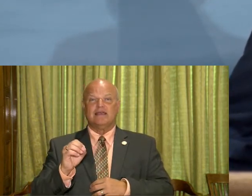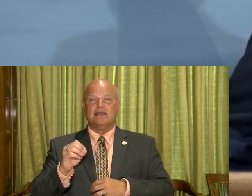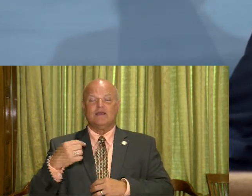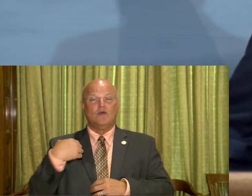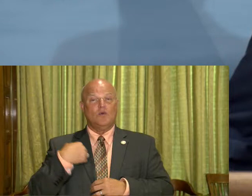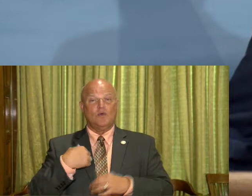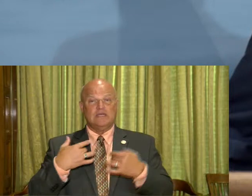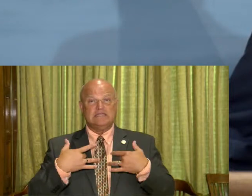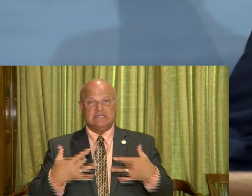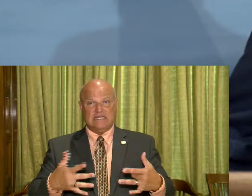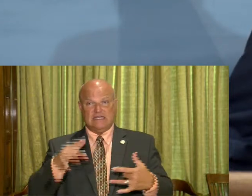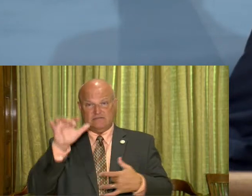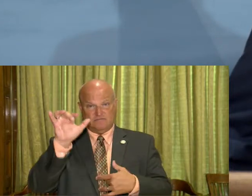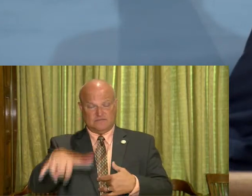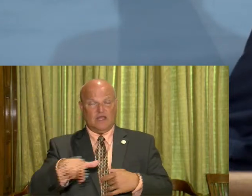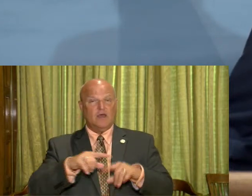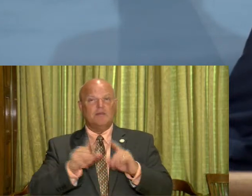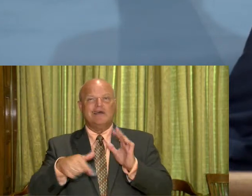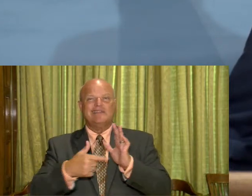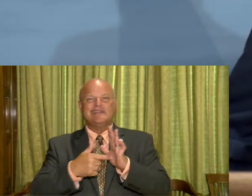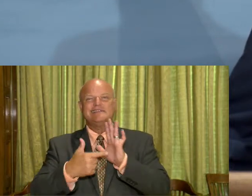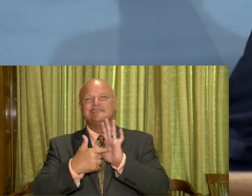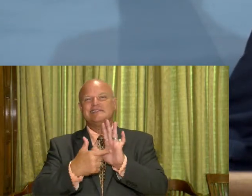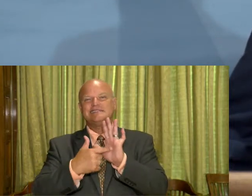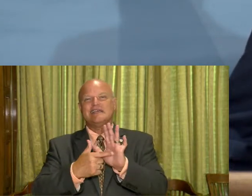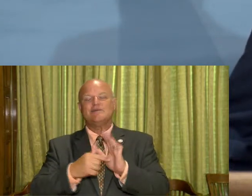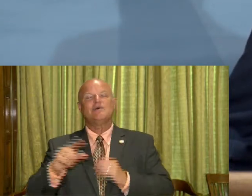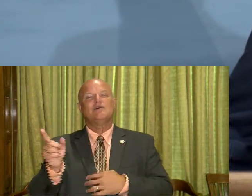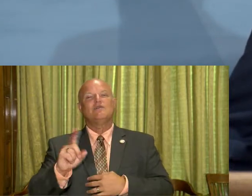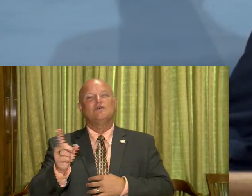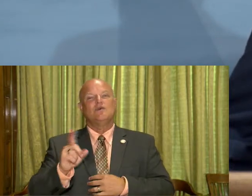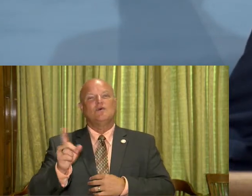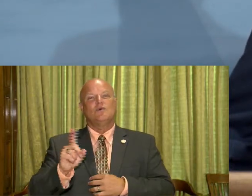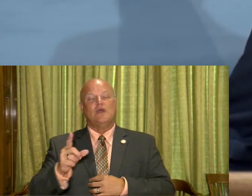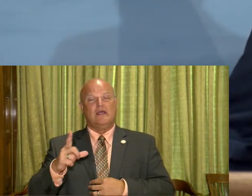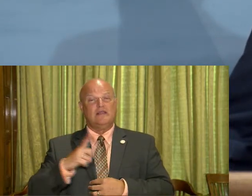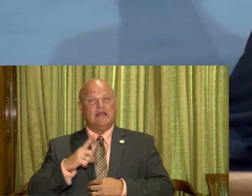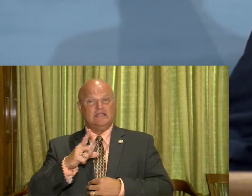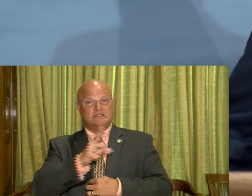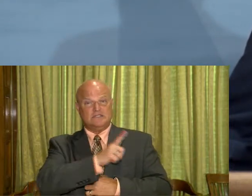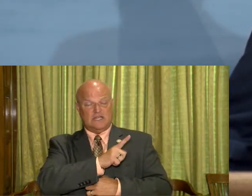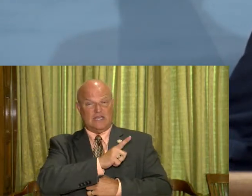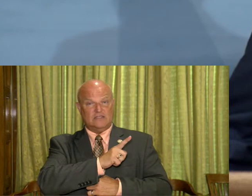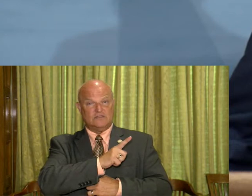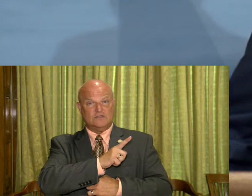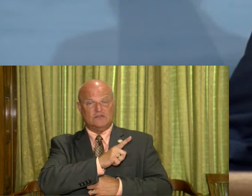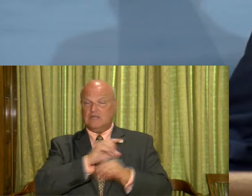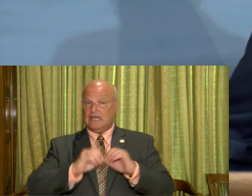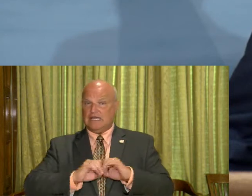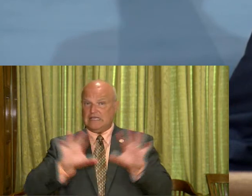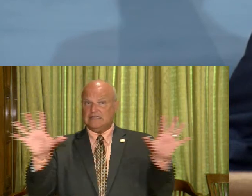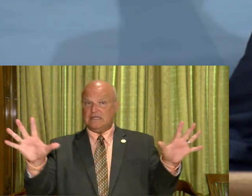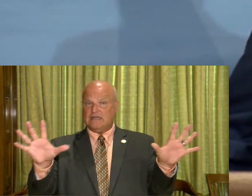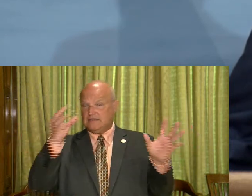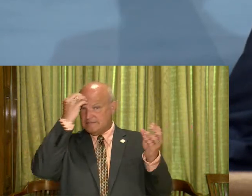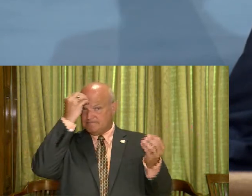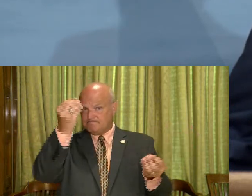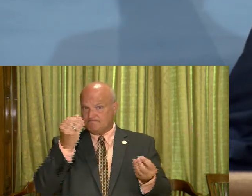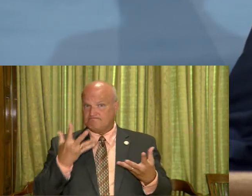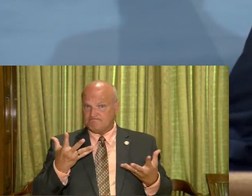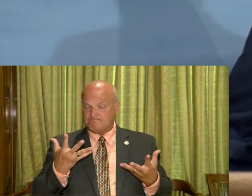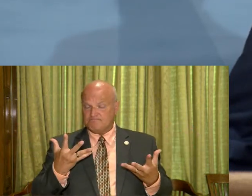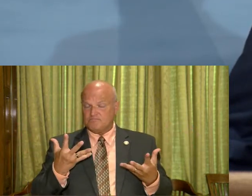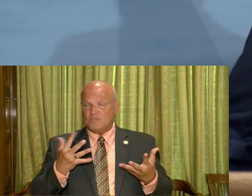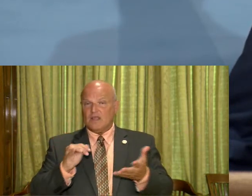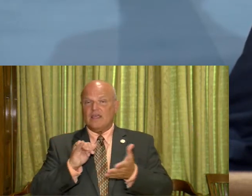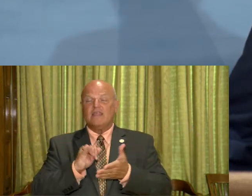we intend to do this. But this is an example where the legislature has clearly indicated